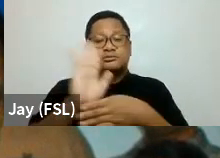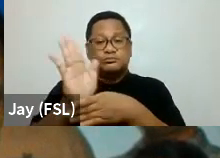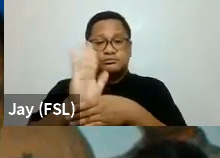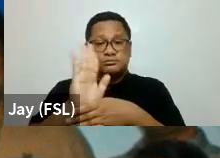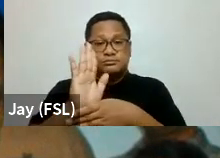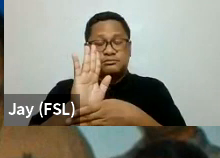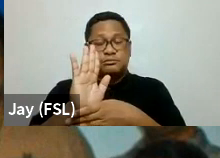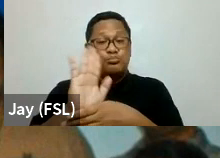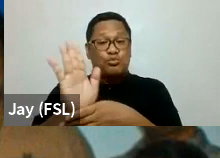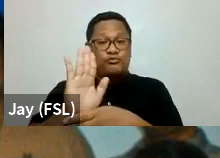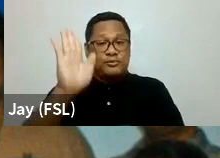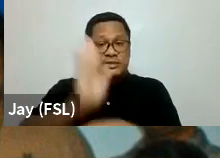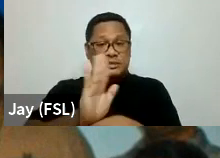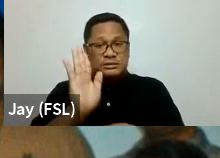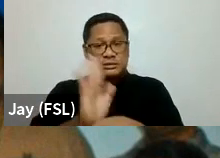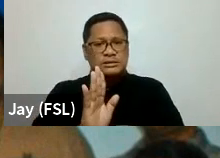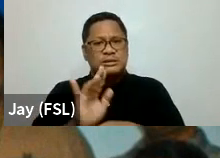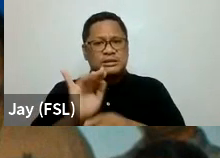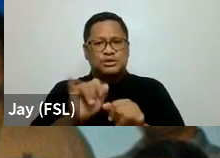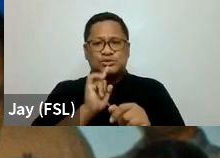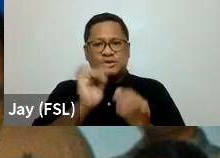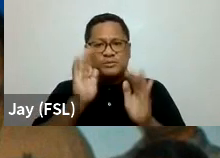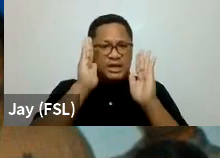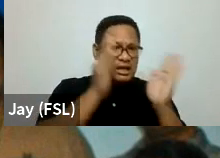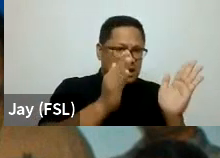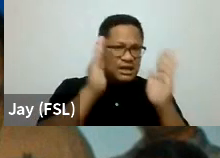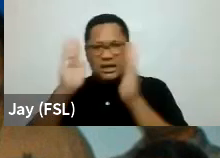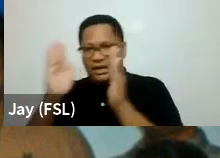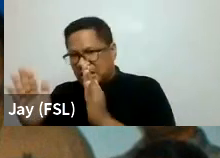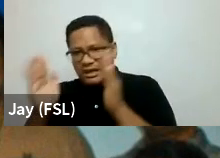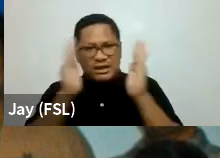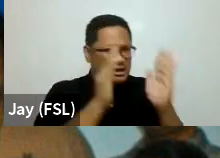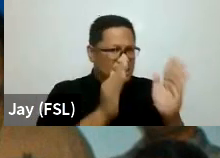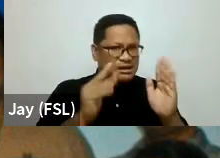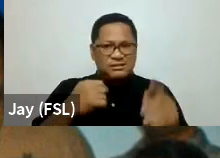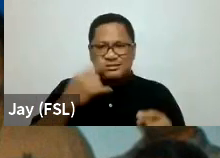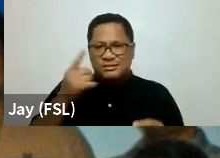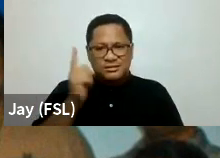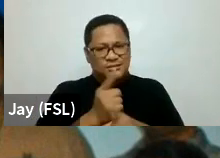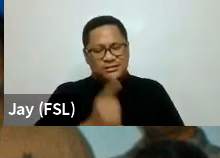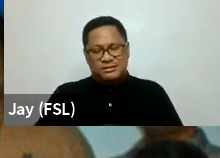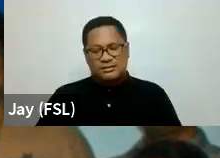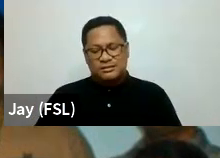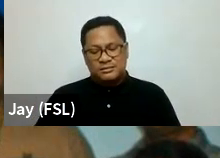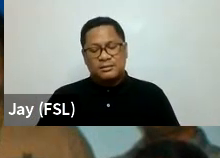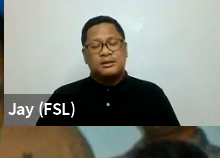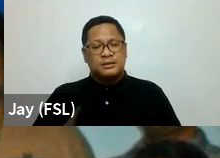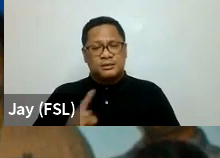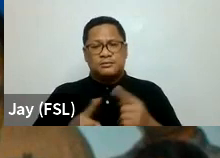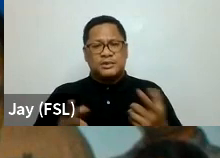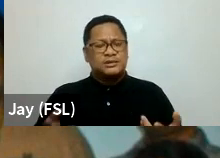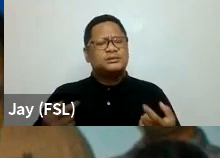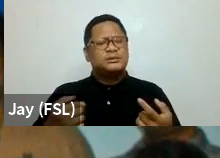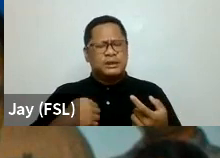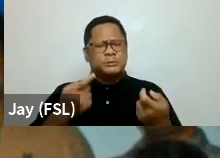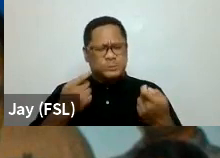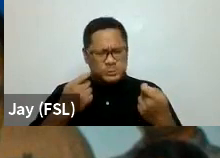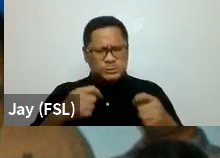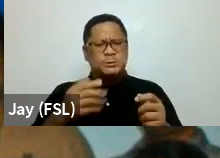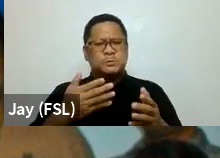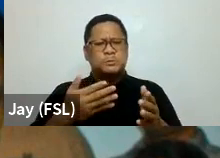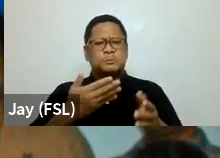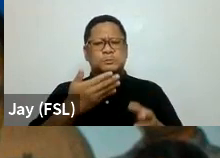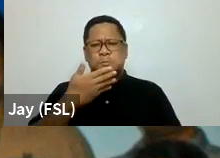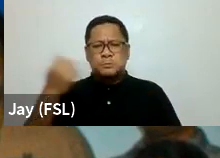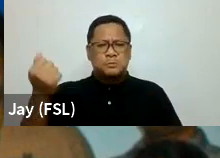So medyo hati yung attention ko actually. But I did my best to